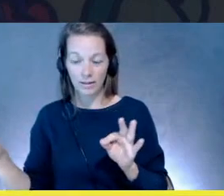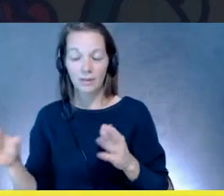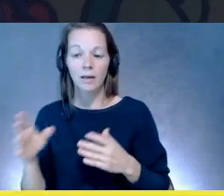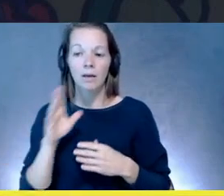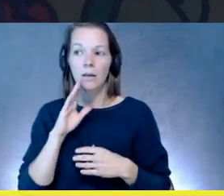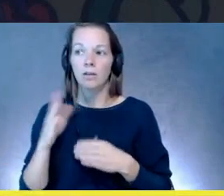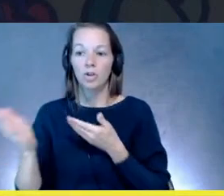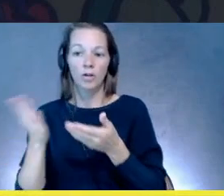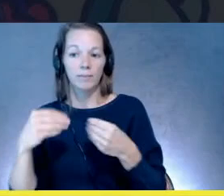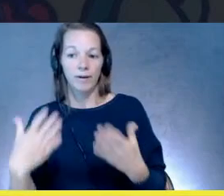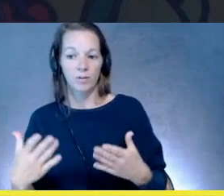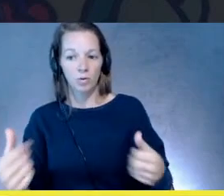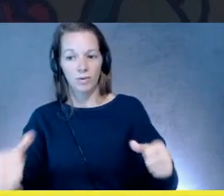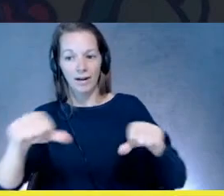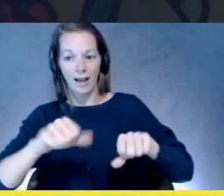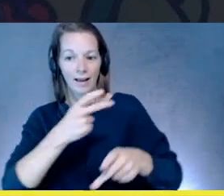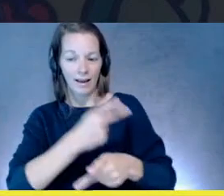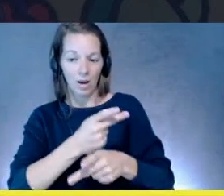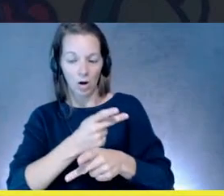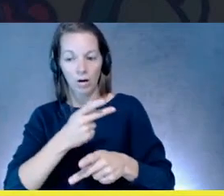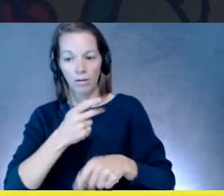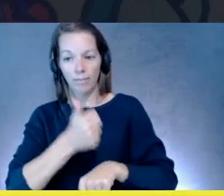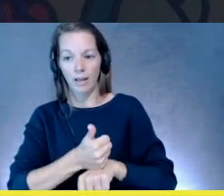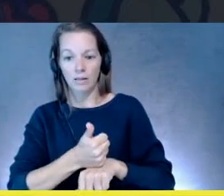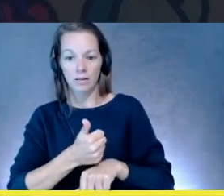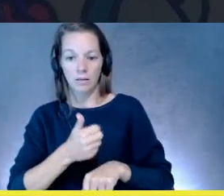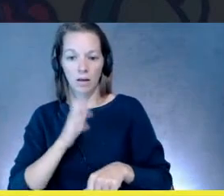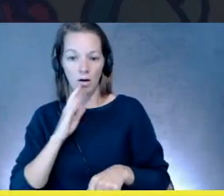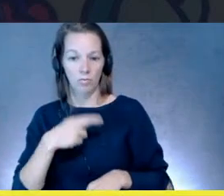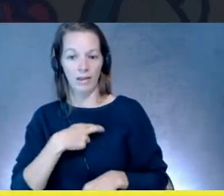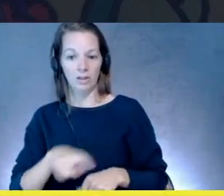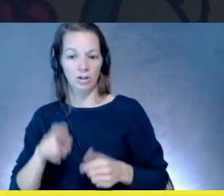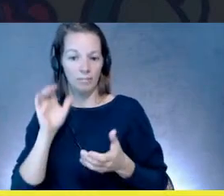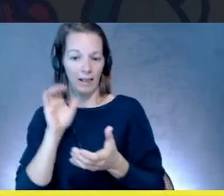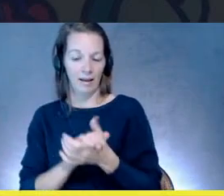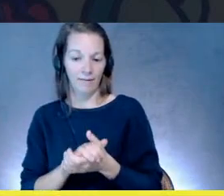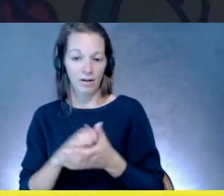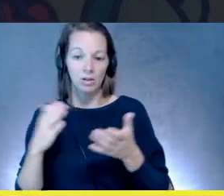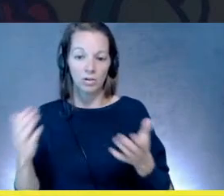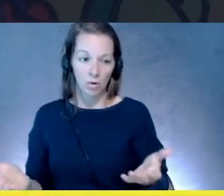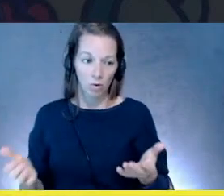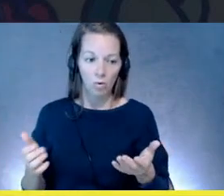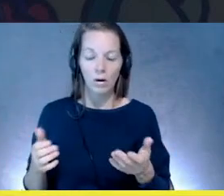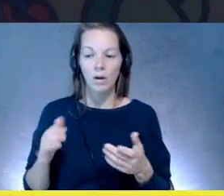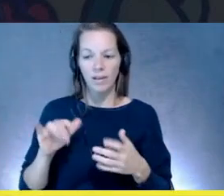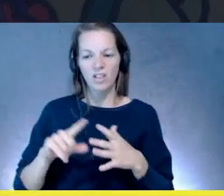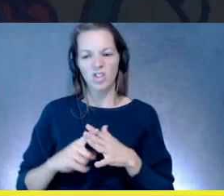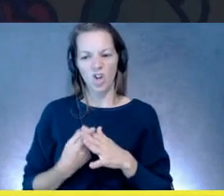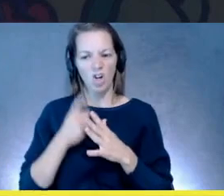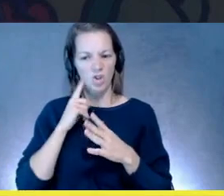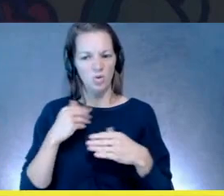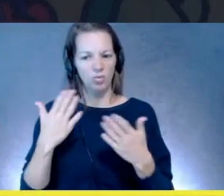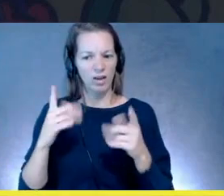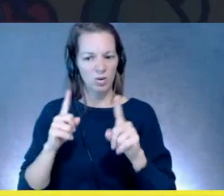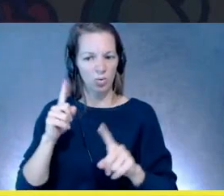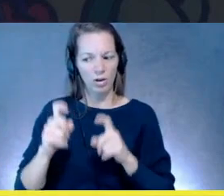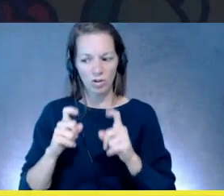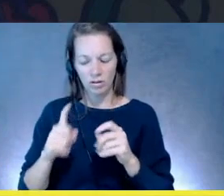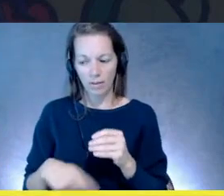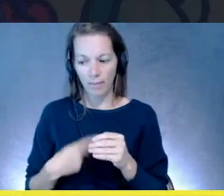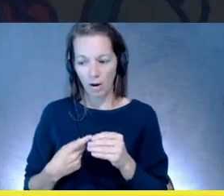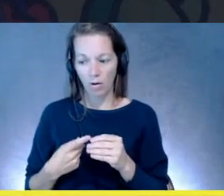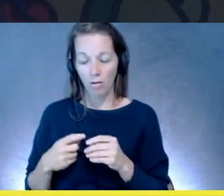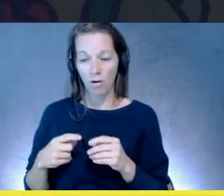providers to deny care on the basis of religious belief. And so that starts to raise questions about, in the context of